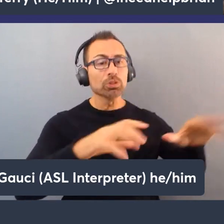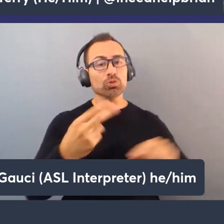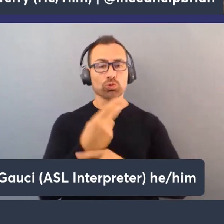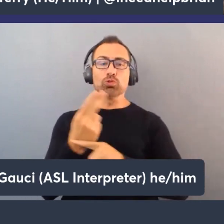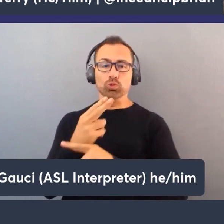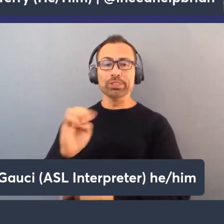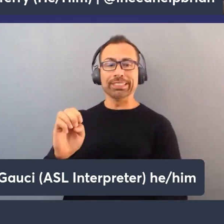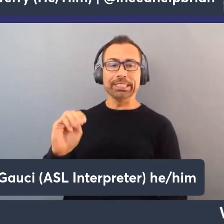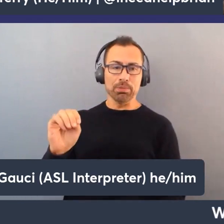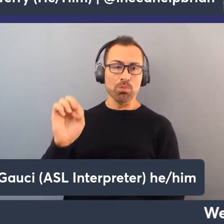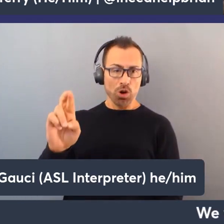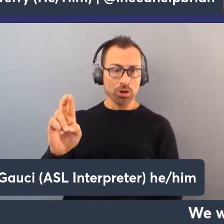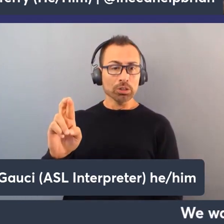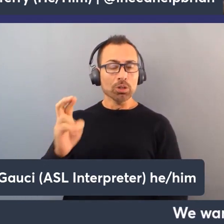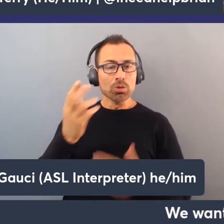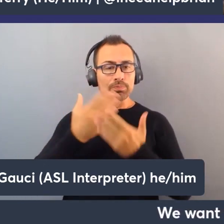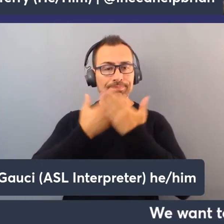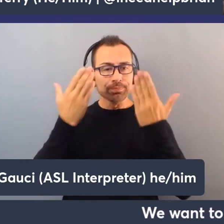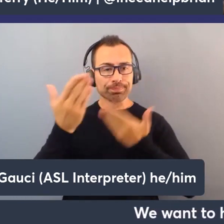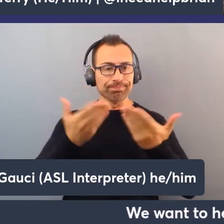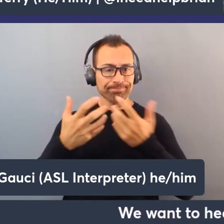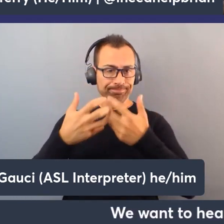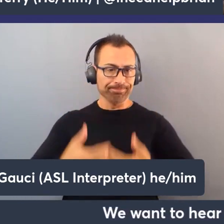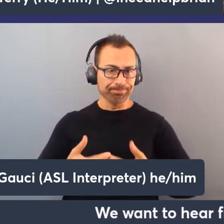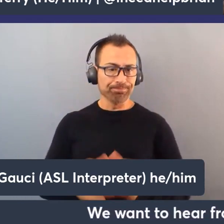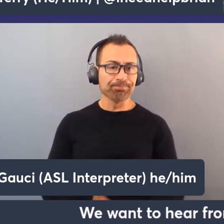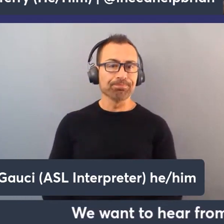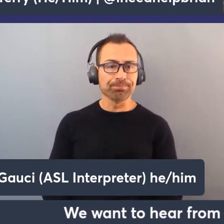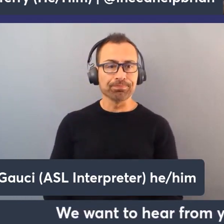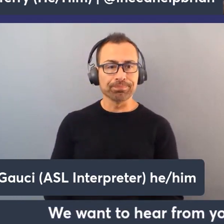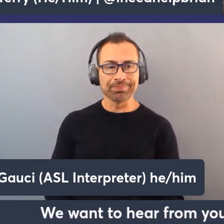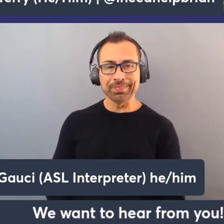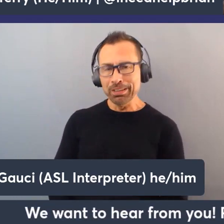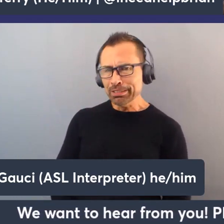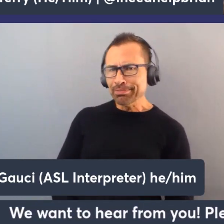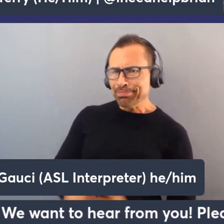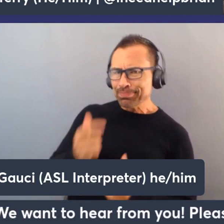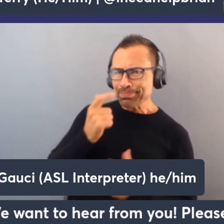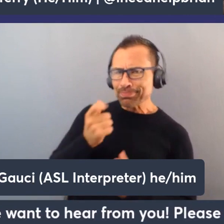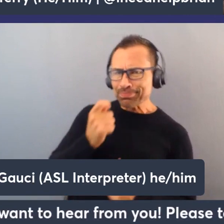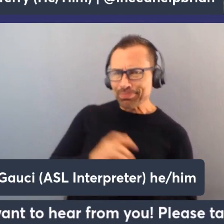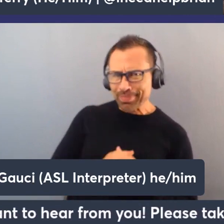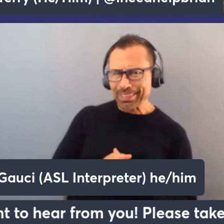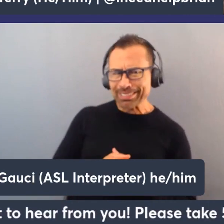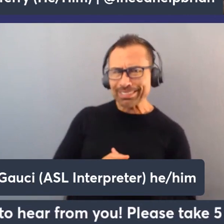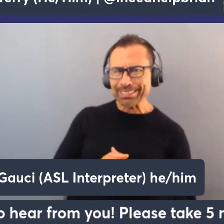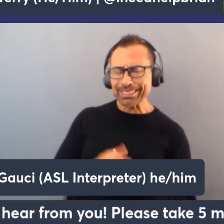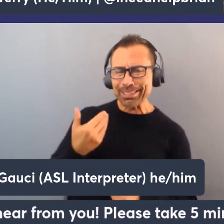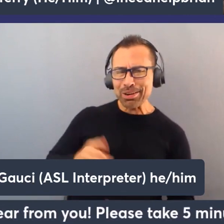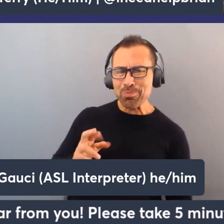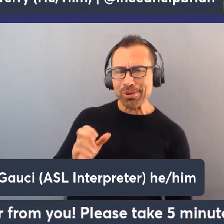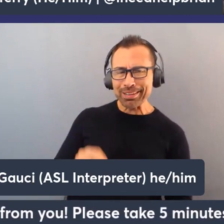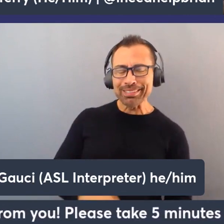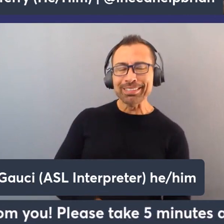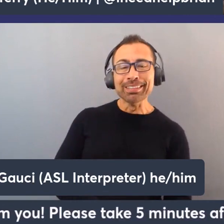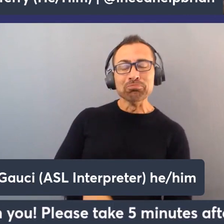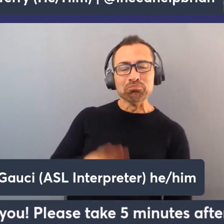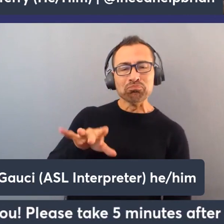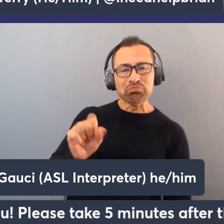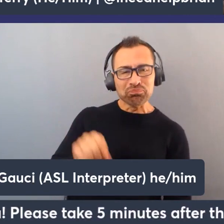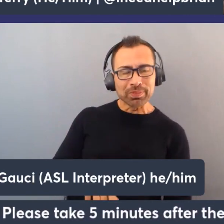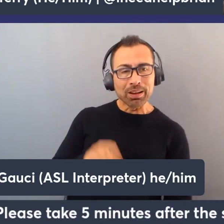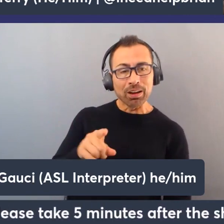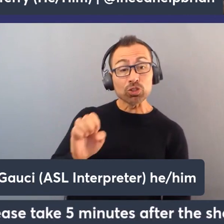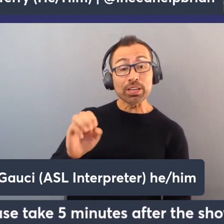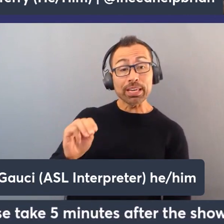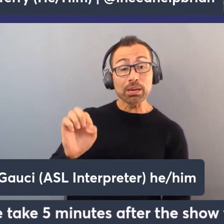use EMR. Ah, that's very Interesting. interesting. Yeah, that's very interesting. So you have